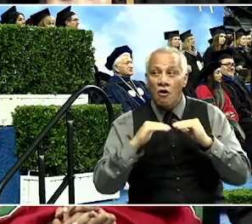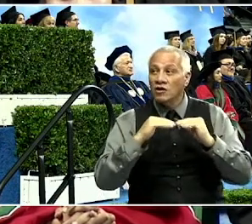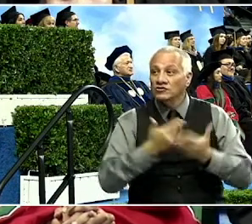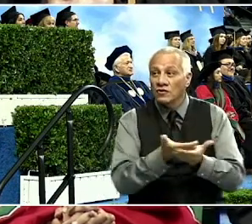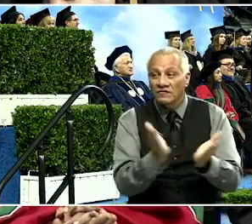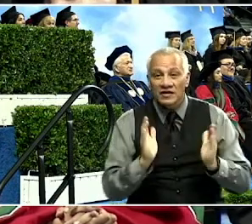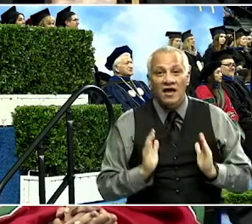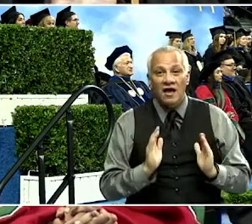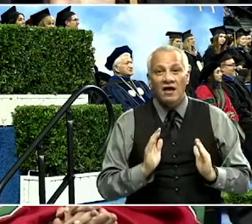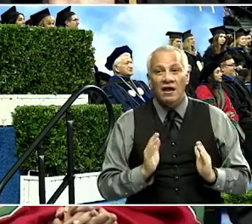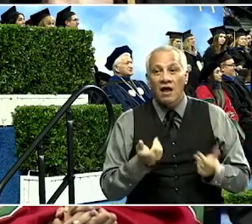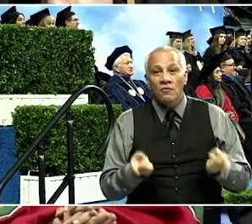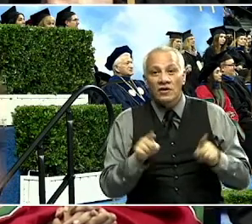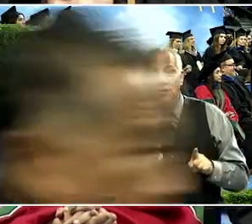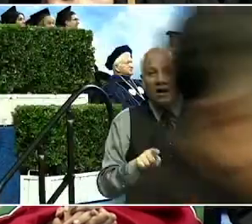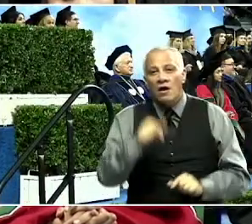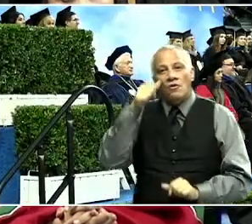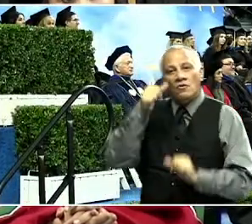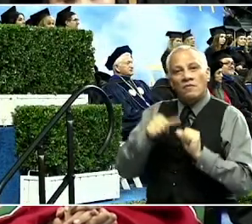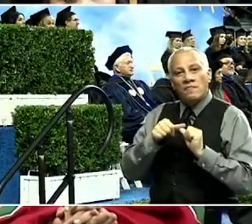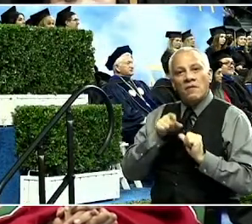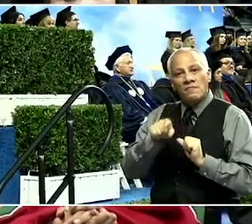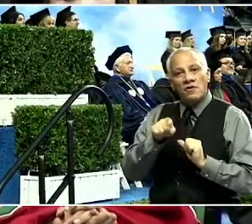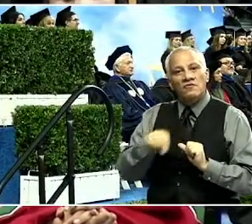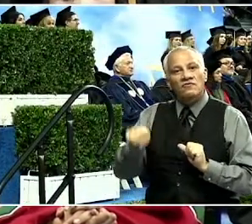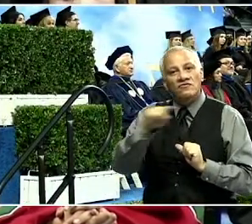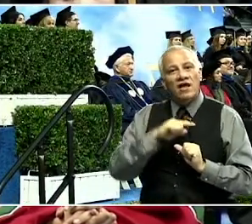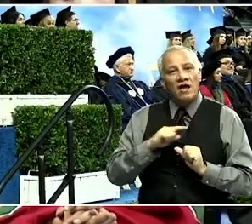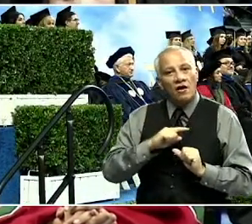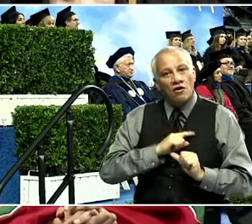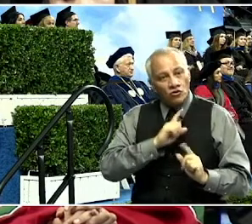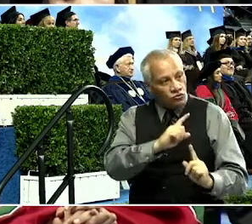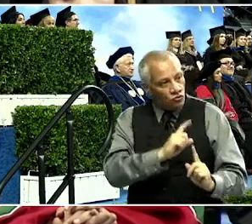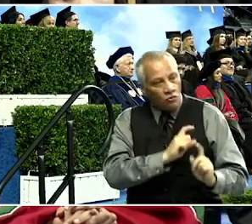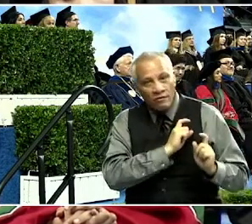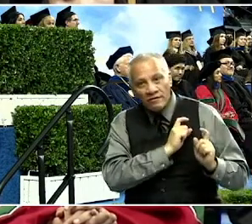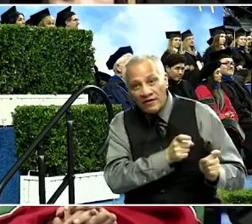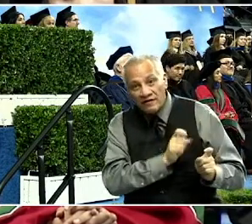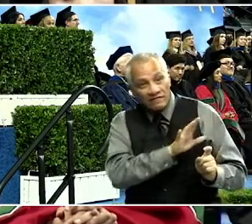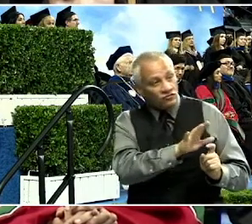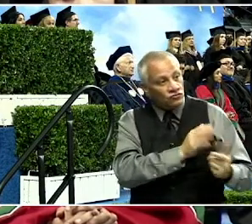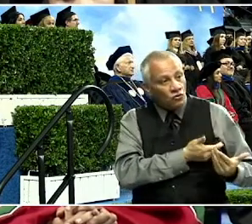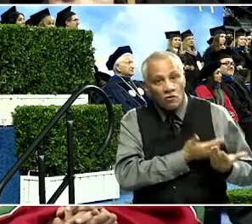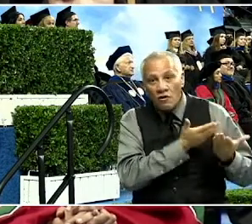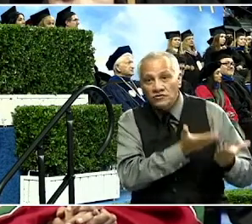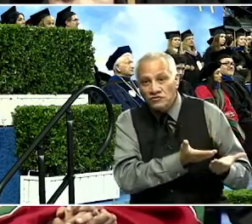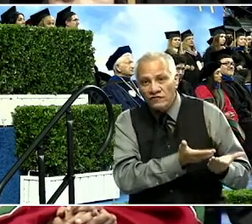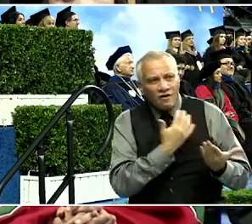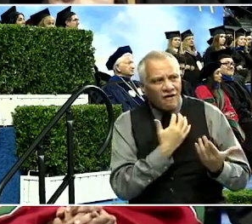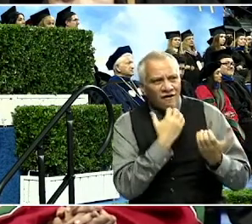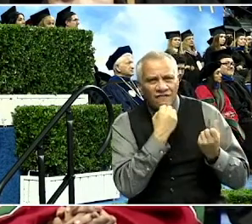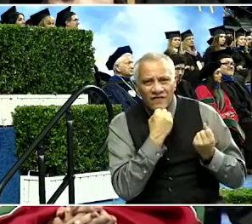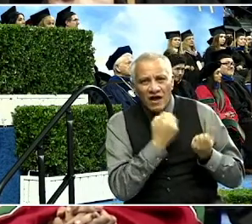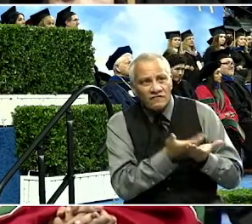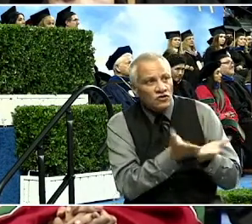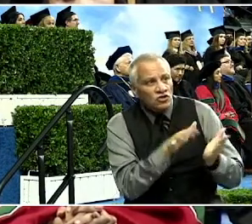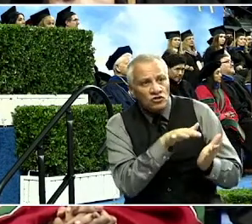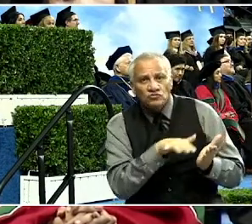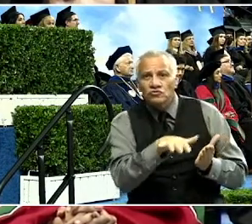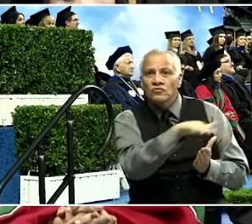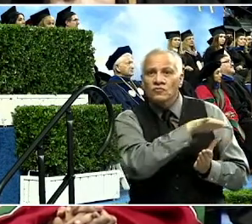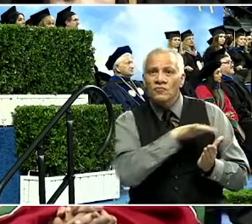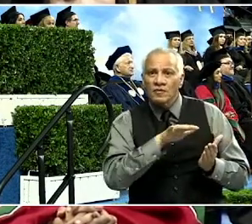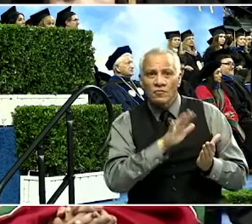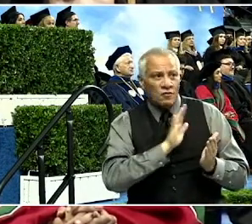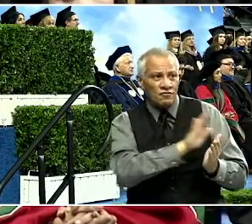and wherever you can. Never forget how valuable your gifts and your contributions are towards the success of everyone around